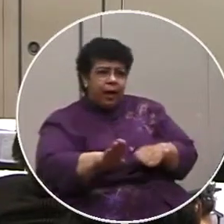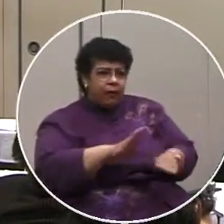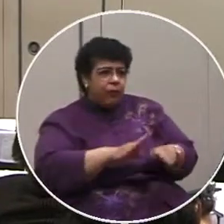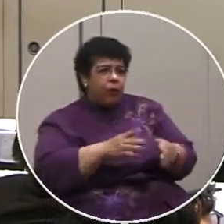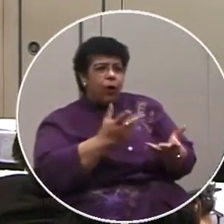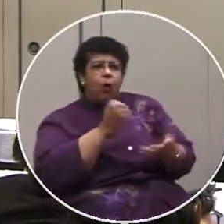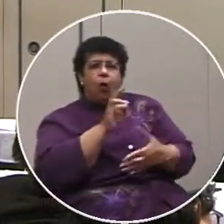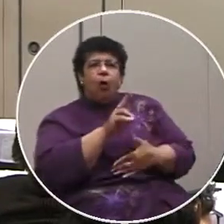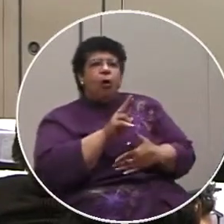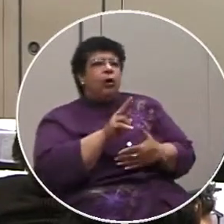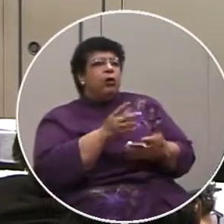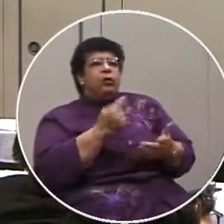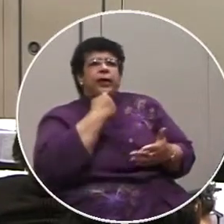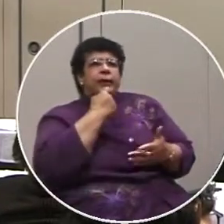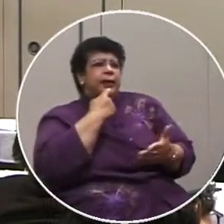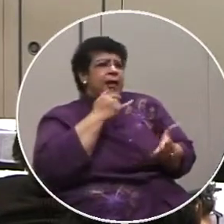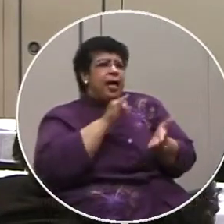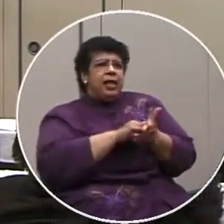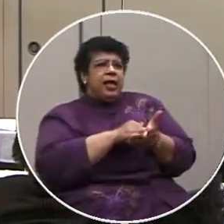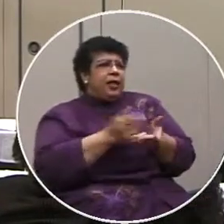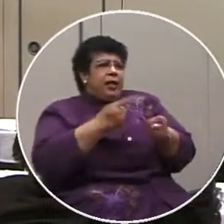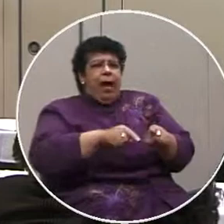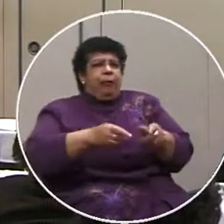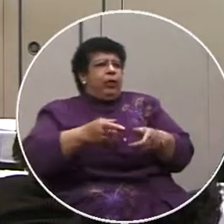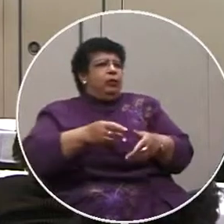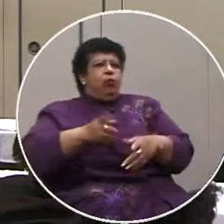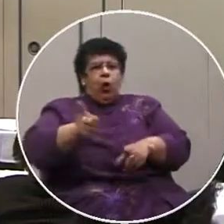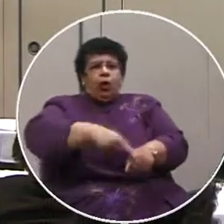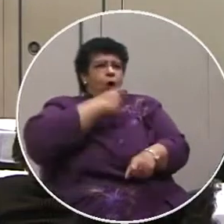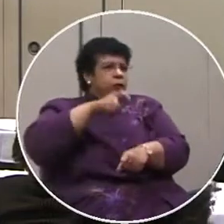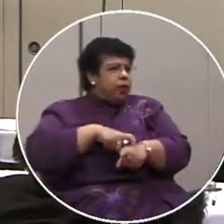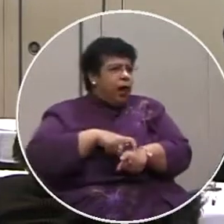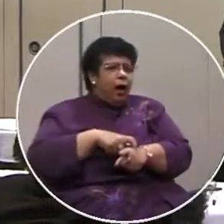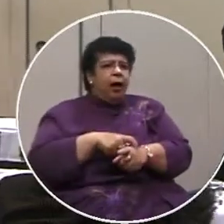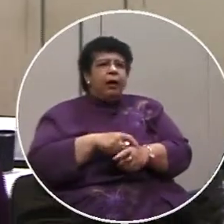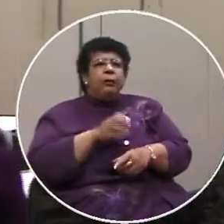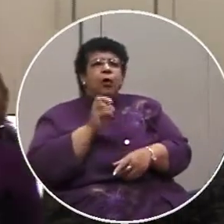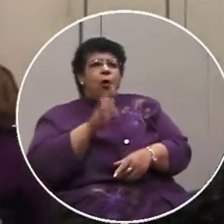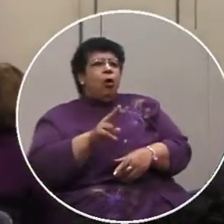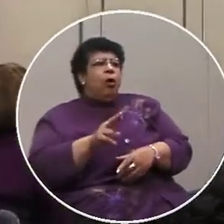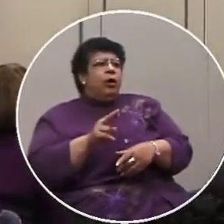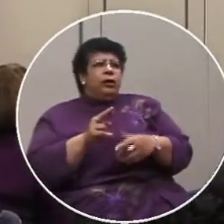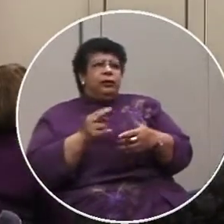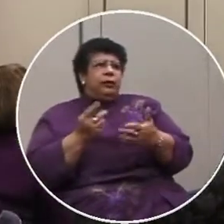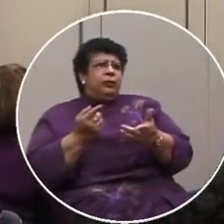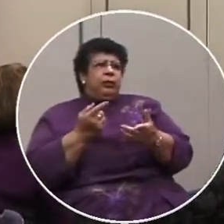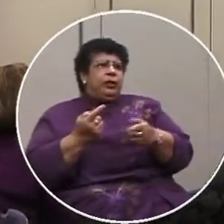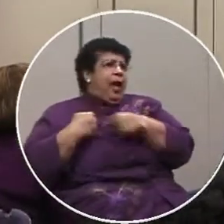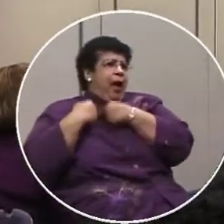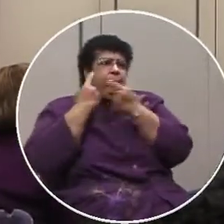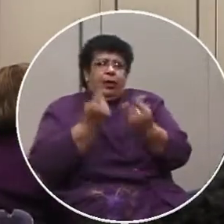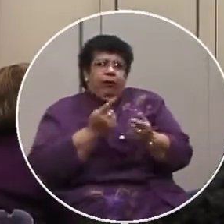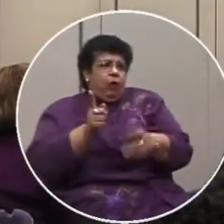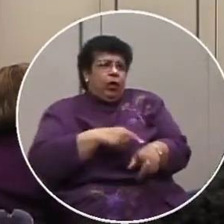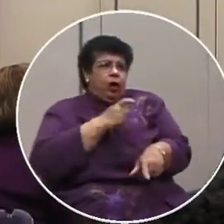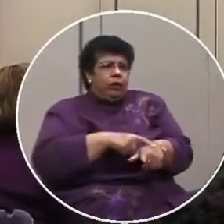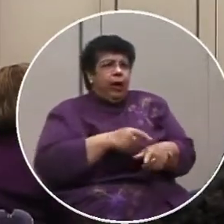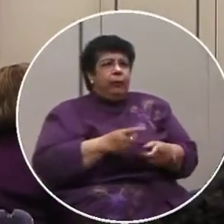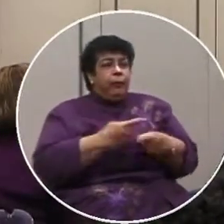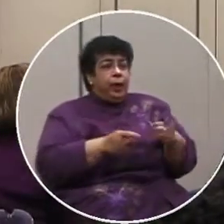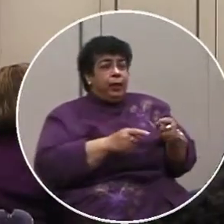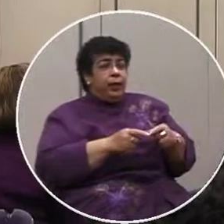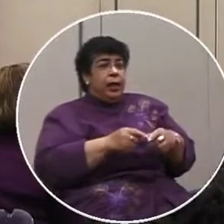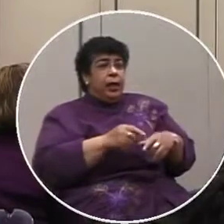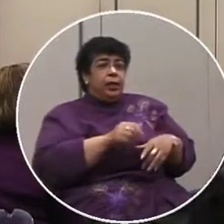long ways back in time, potentially. And the set off, the immediate antecedent. This helps us know when it's going to